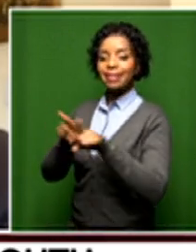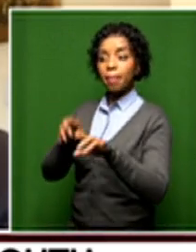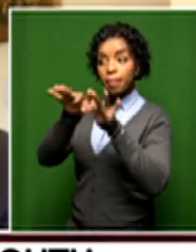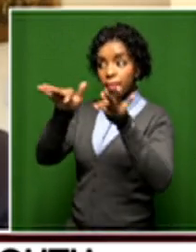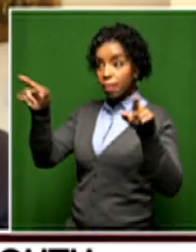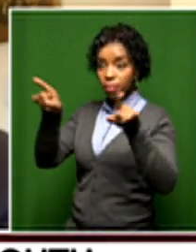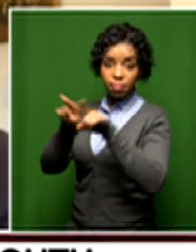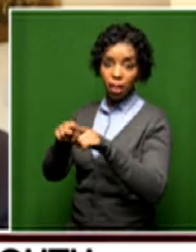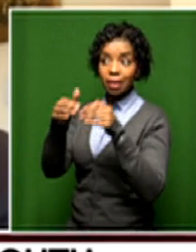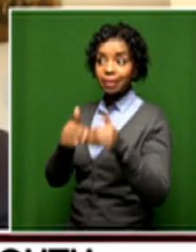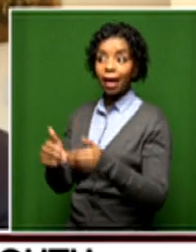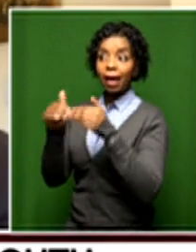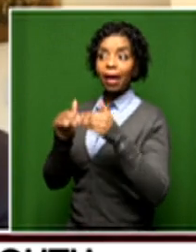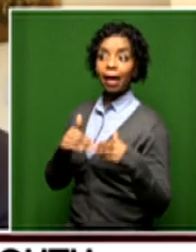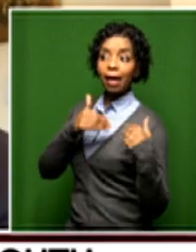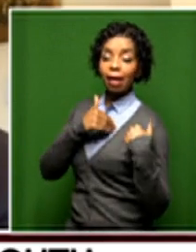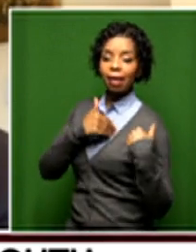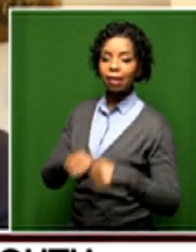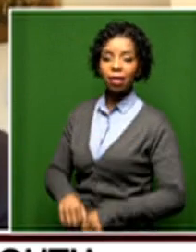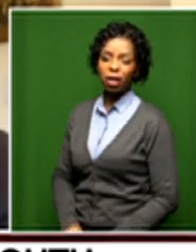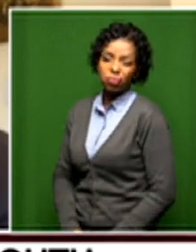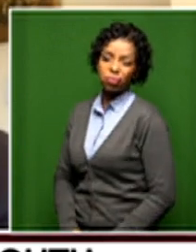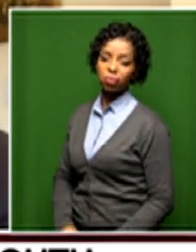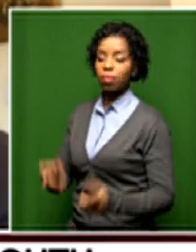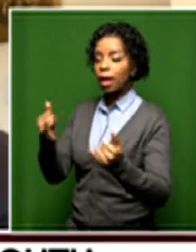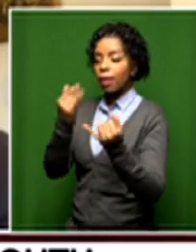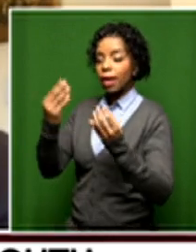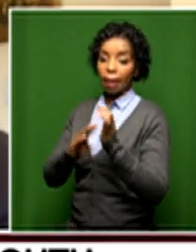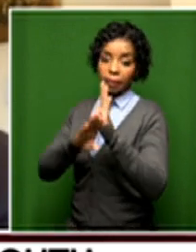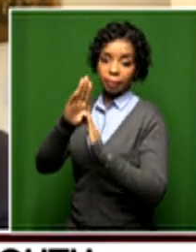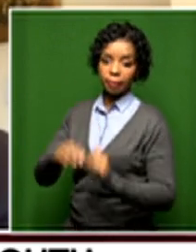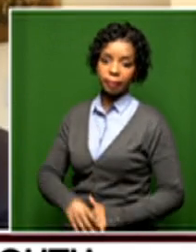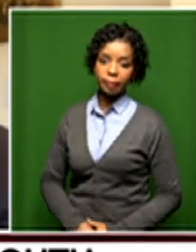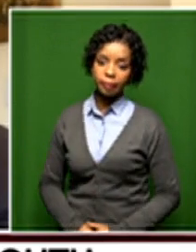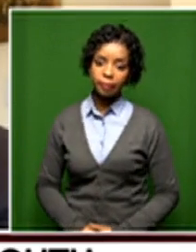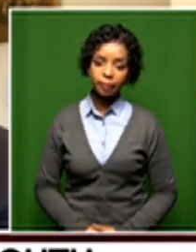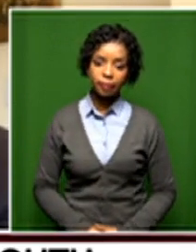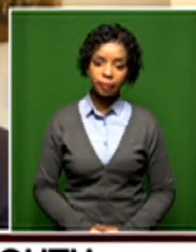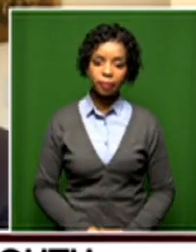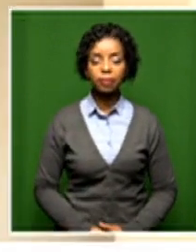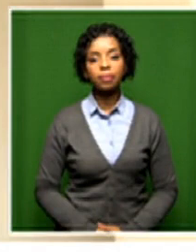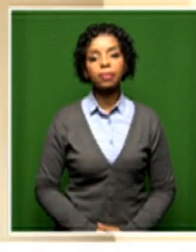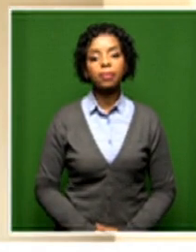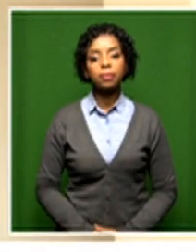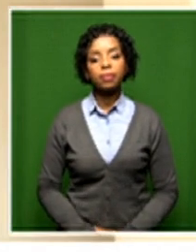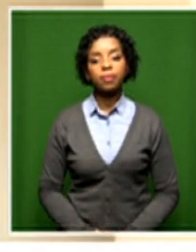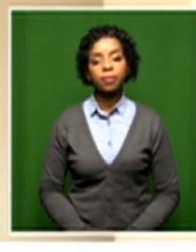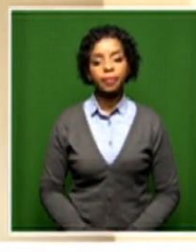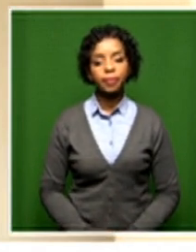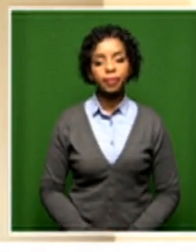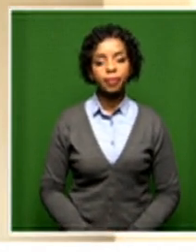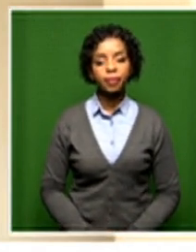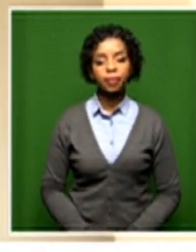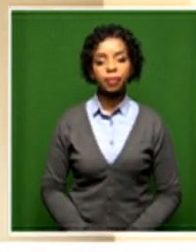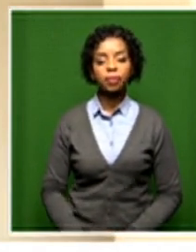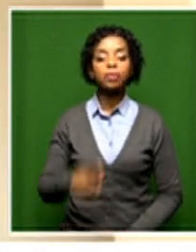safety precautions and seeing the numbers going up as we do? Well, I think firstly, we